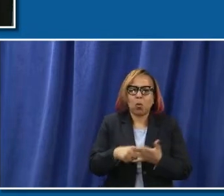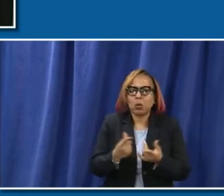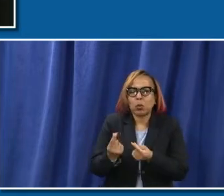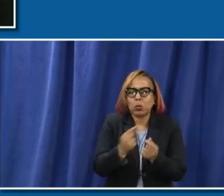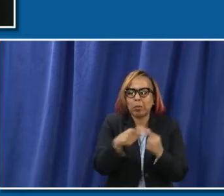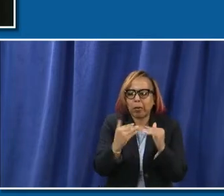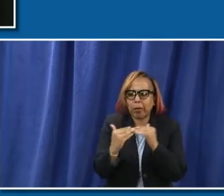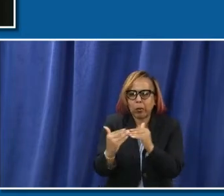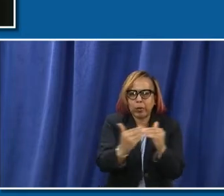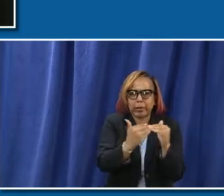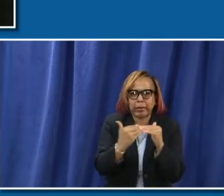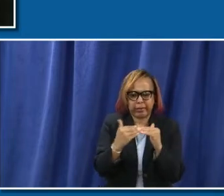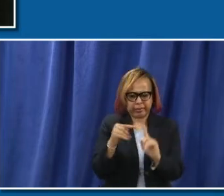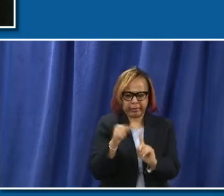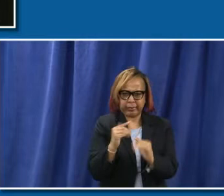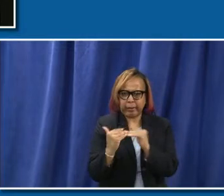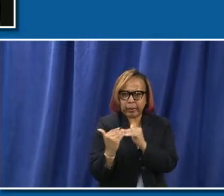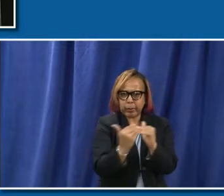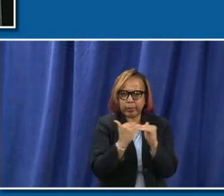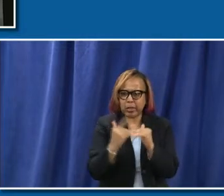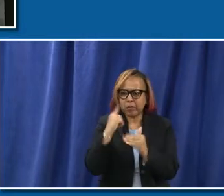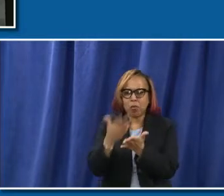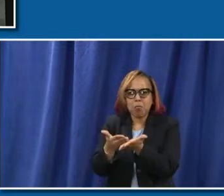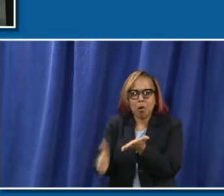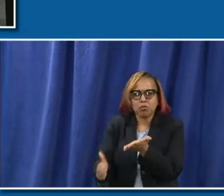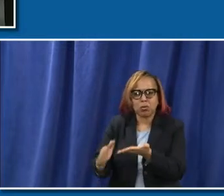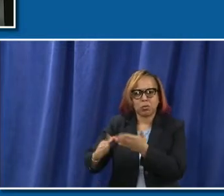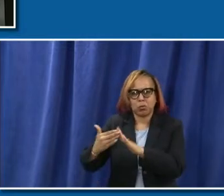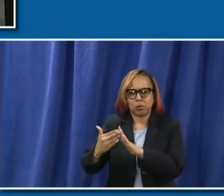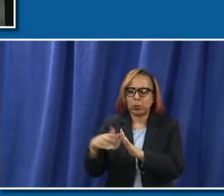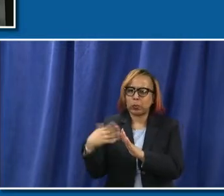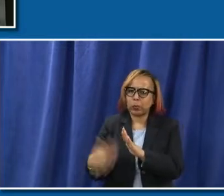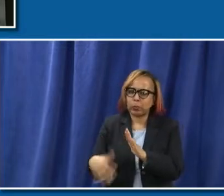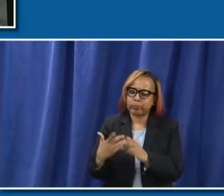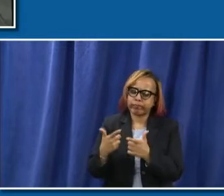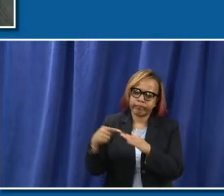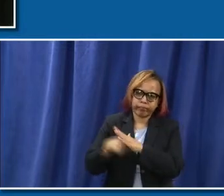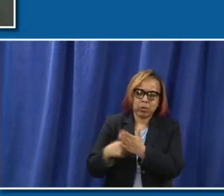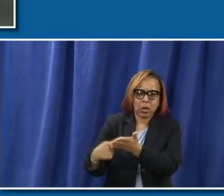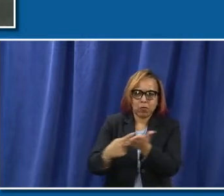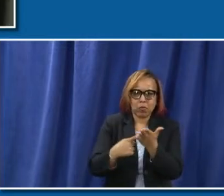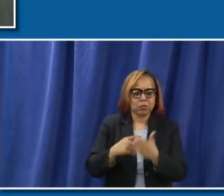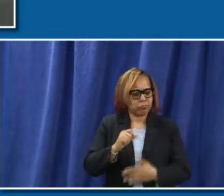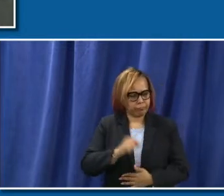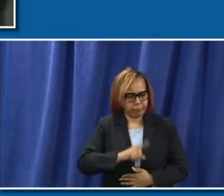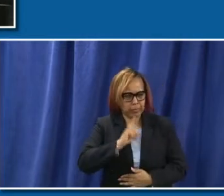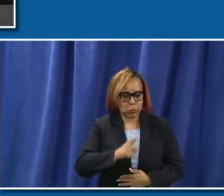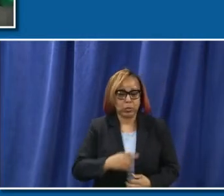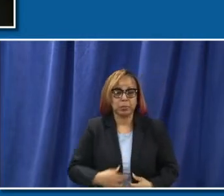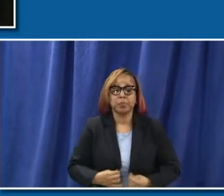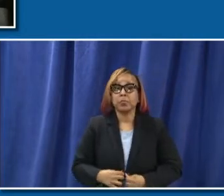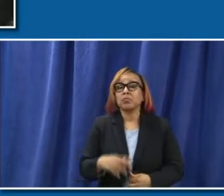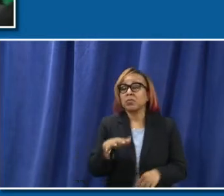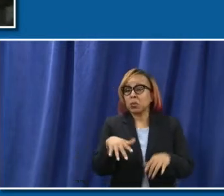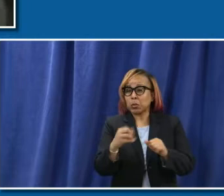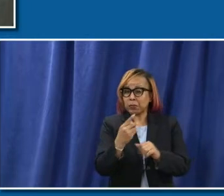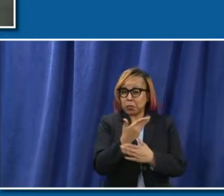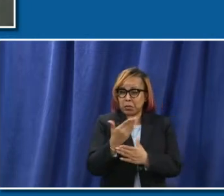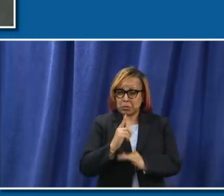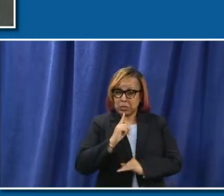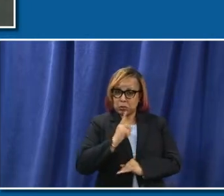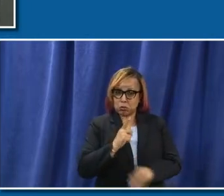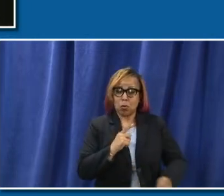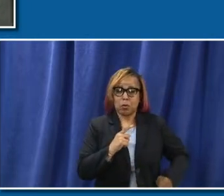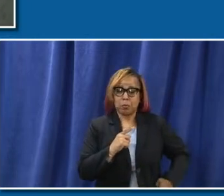about equity in marginalized communities? It's actually a big conversation. So yes, absolutely. So we are doing a few things to ensure